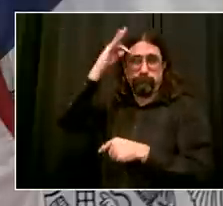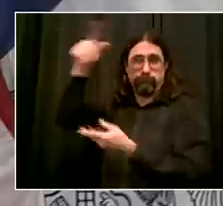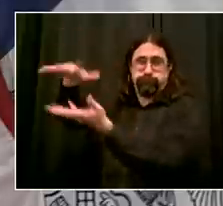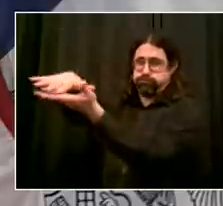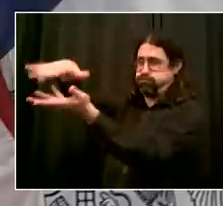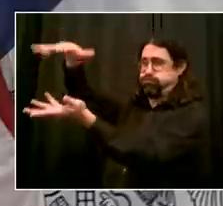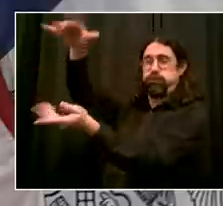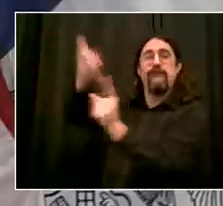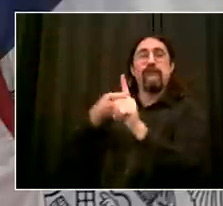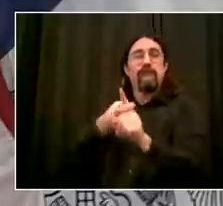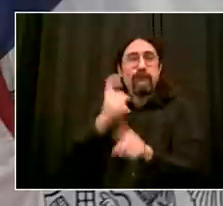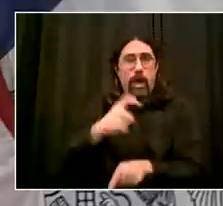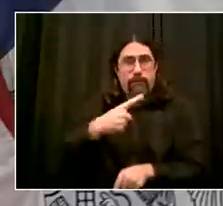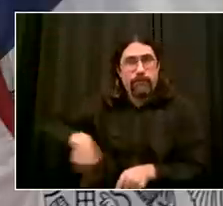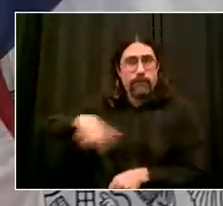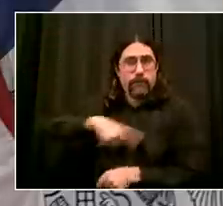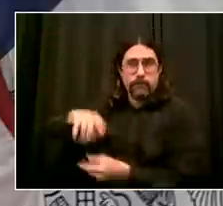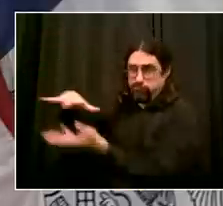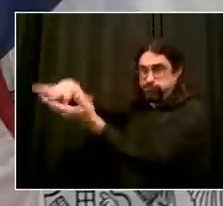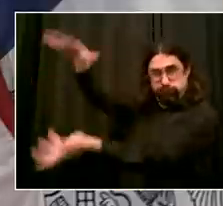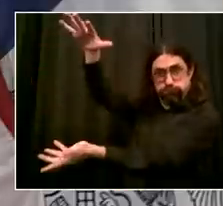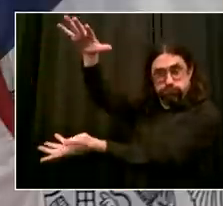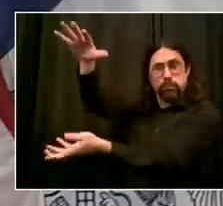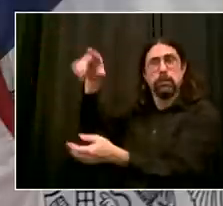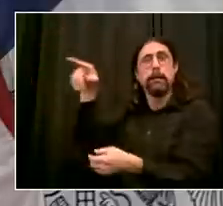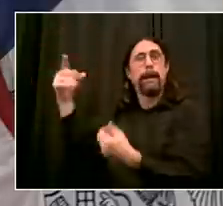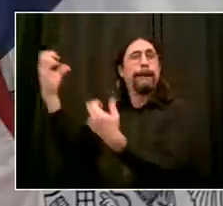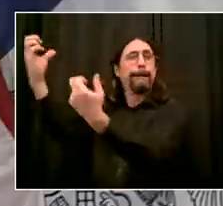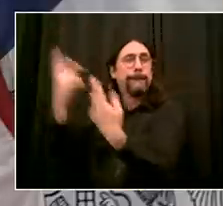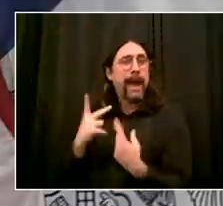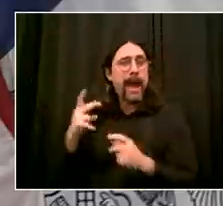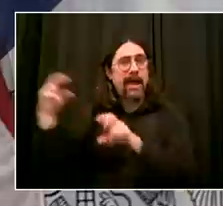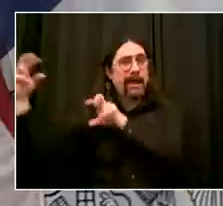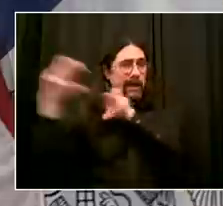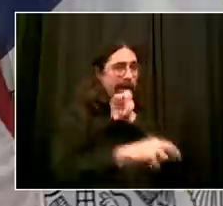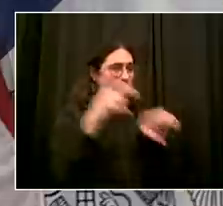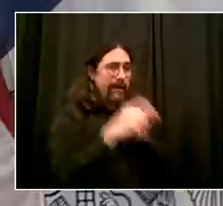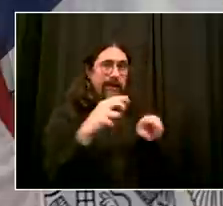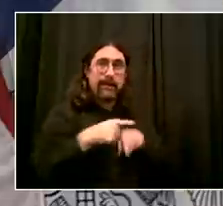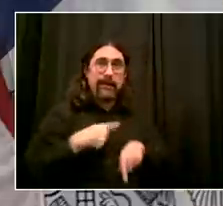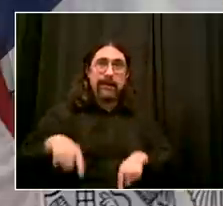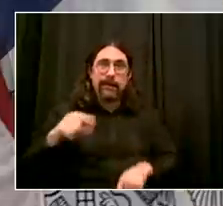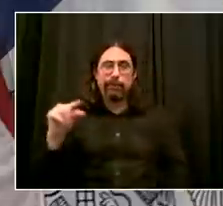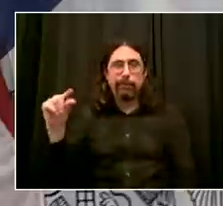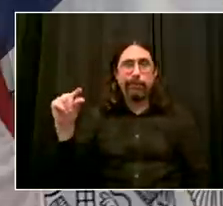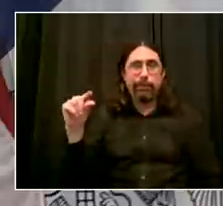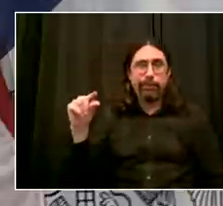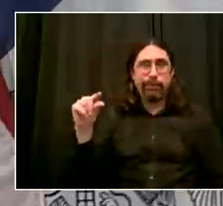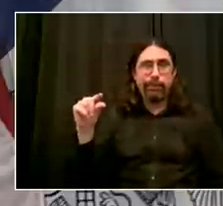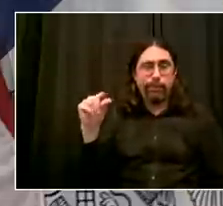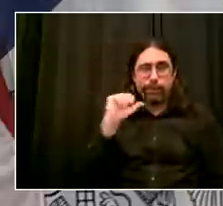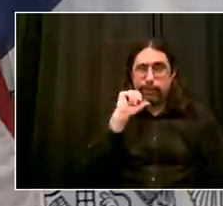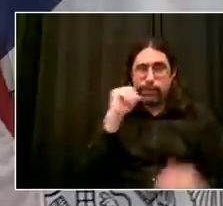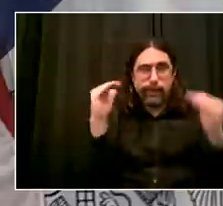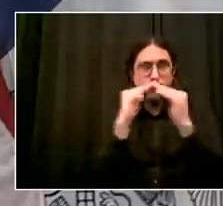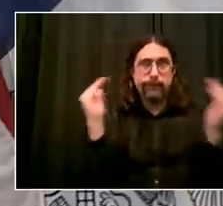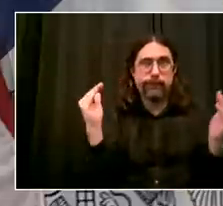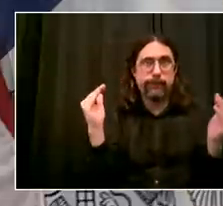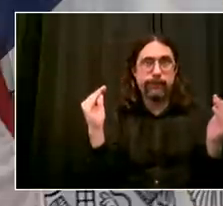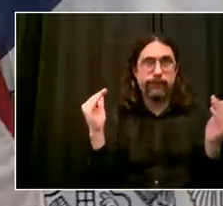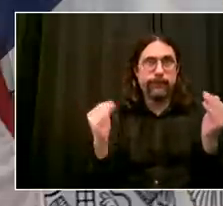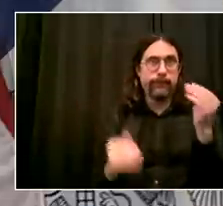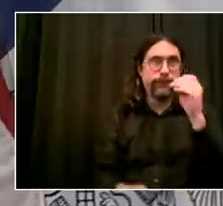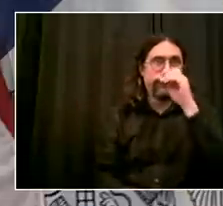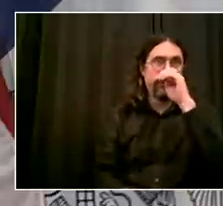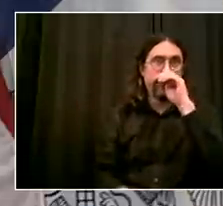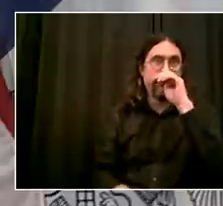get so little back. So for the federal government, for the Congress to approve a stimulus to help the whole country back on its